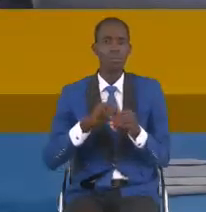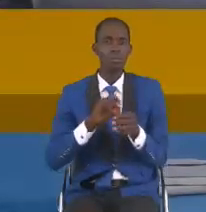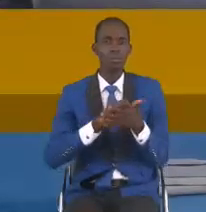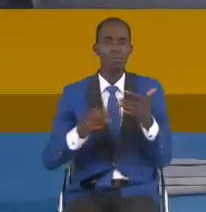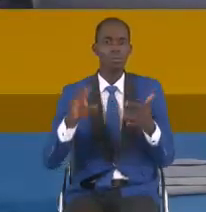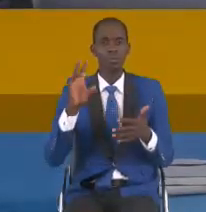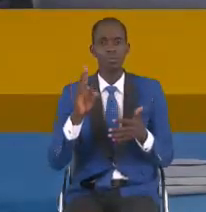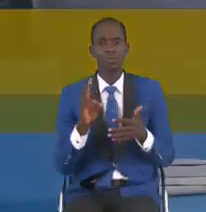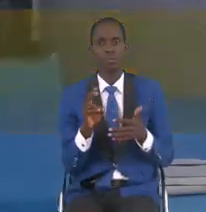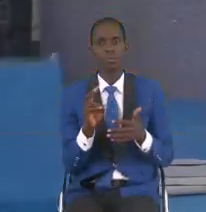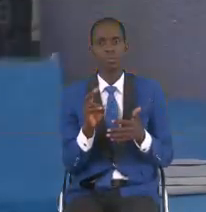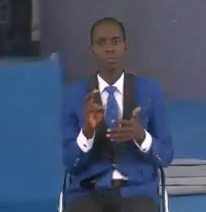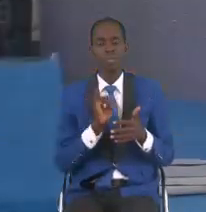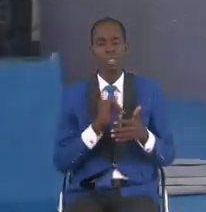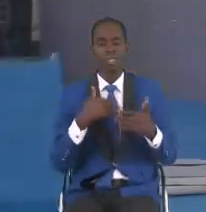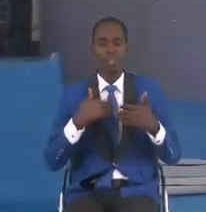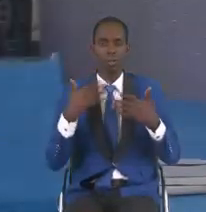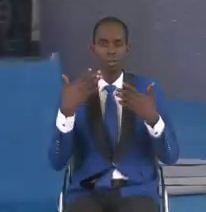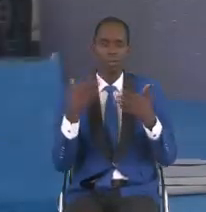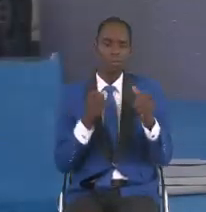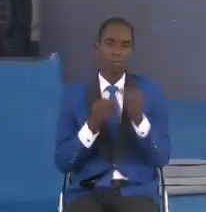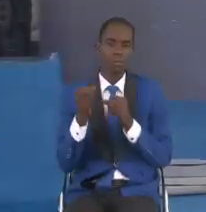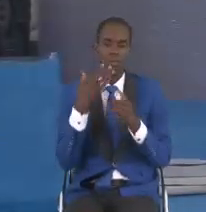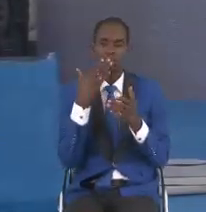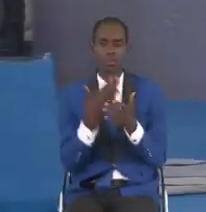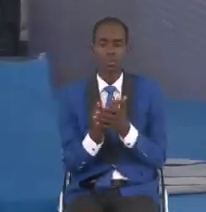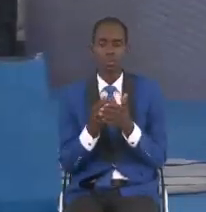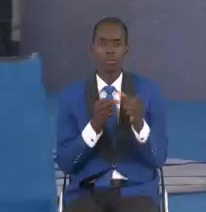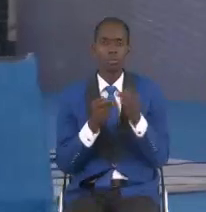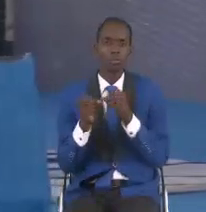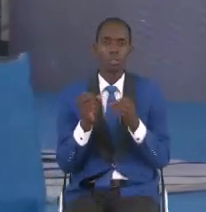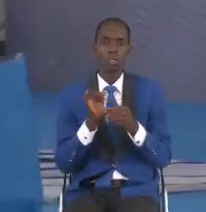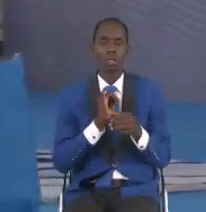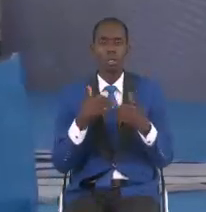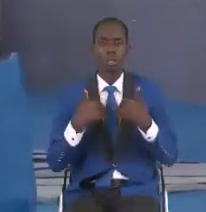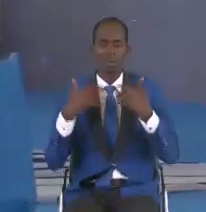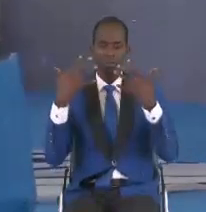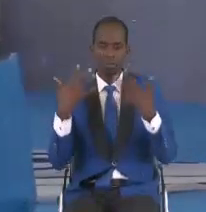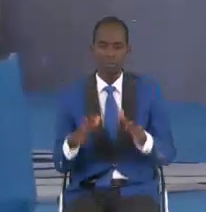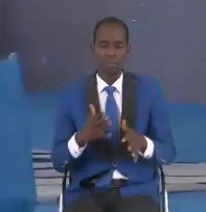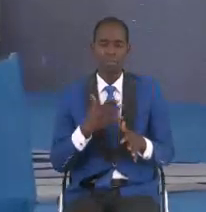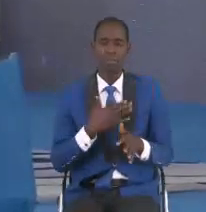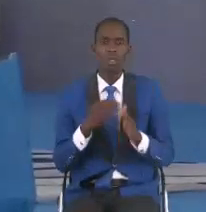I've fought a good fight, I have finished my course.